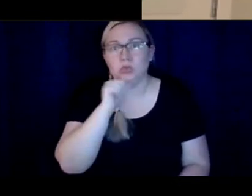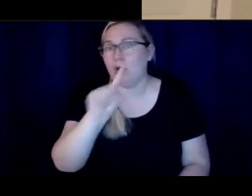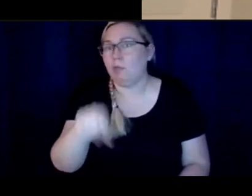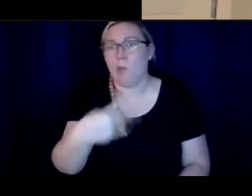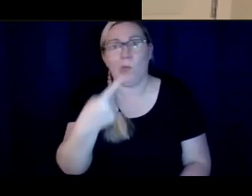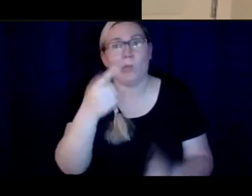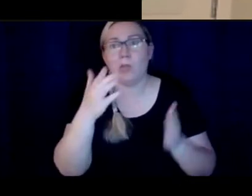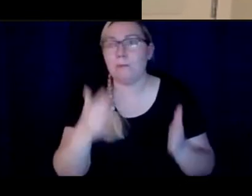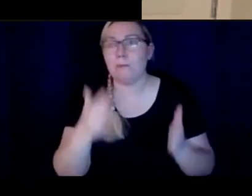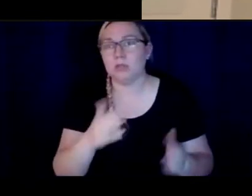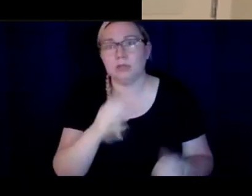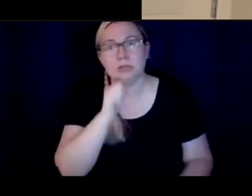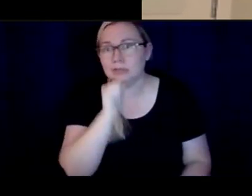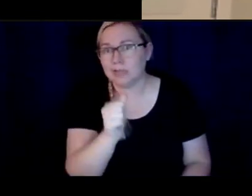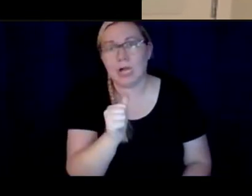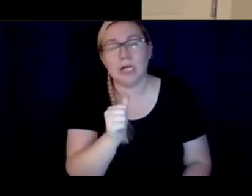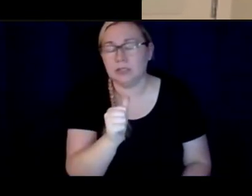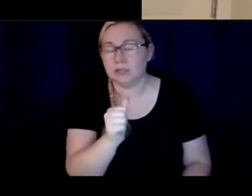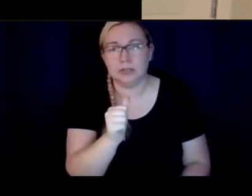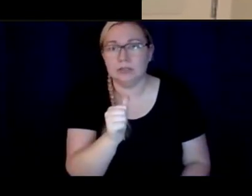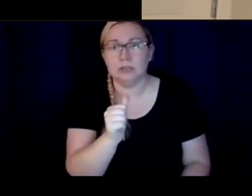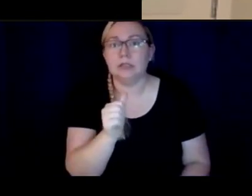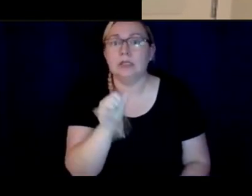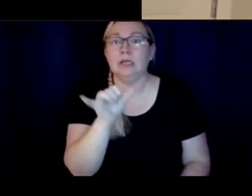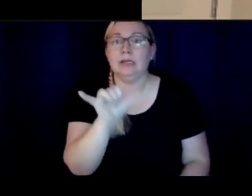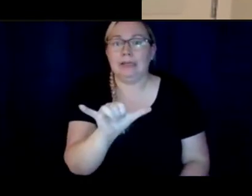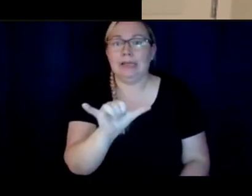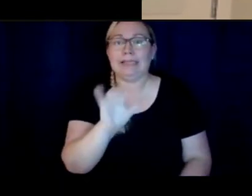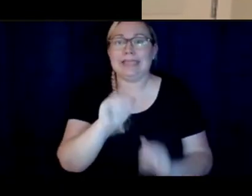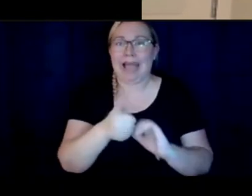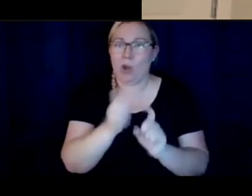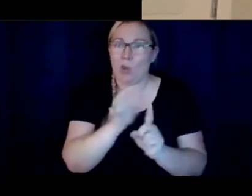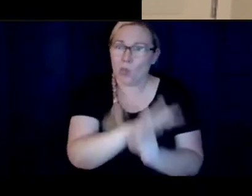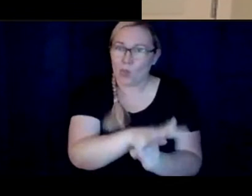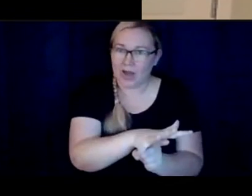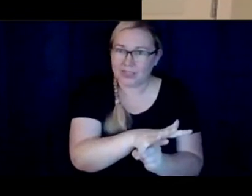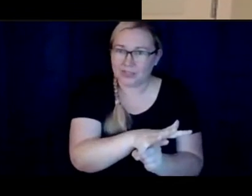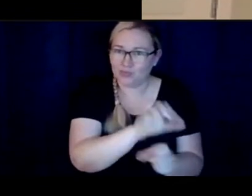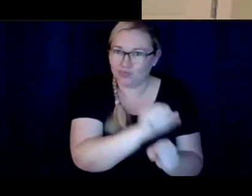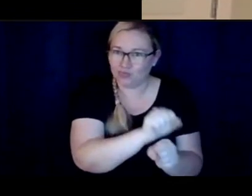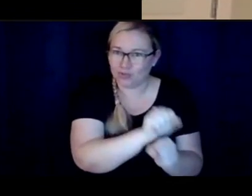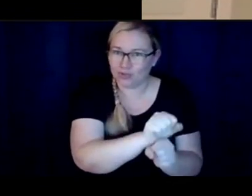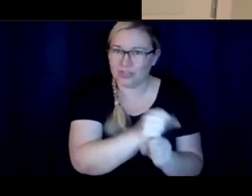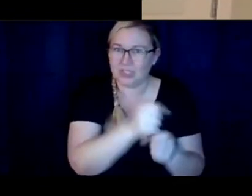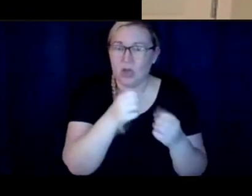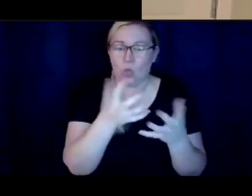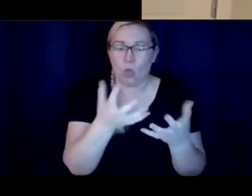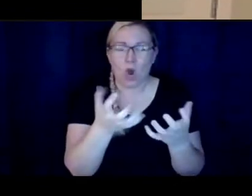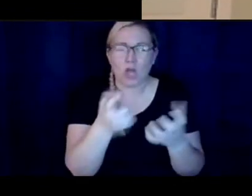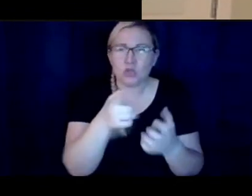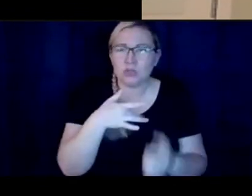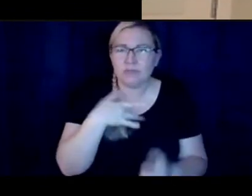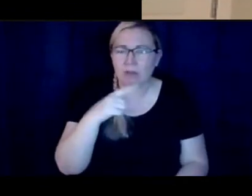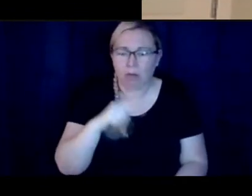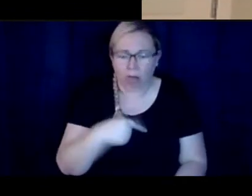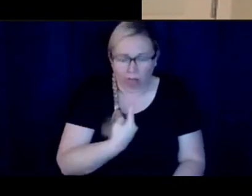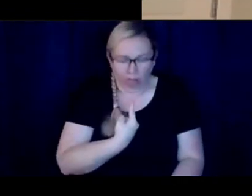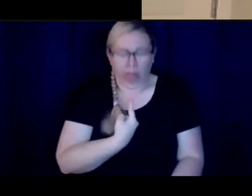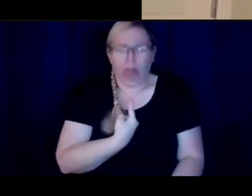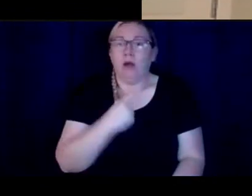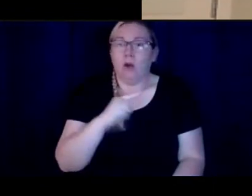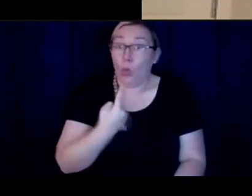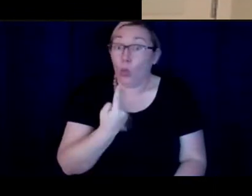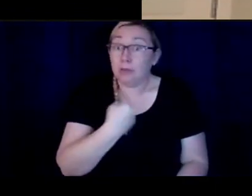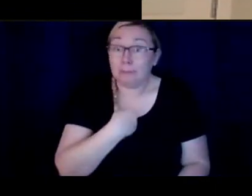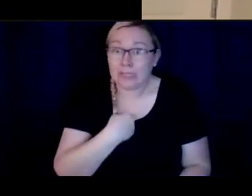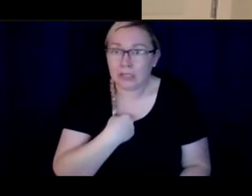only one. I think that's how oppression works. Right? They want you to feel like you're the only one.